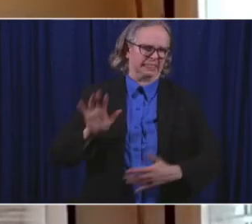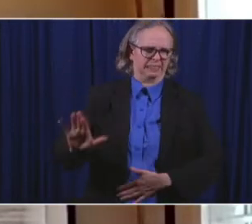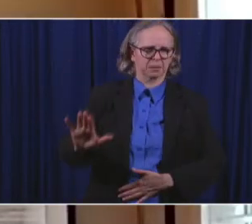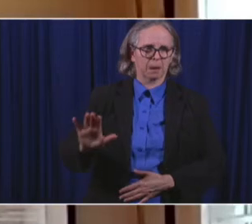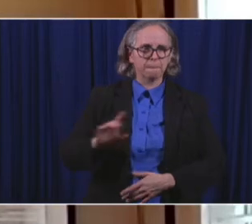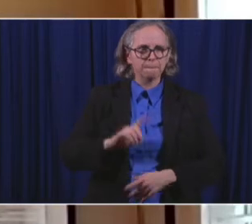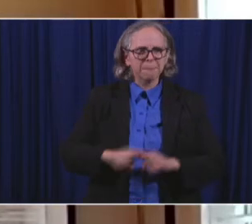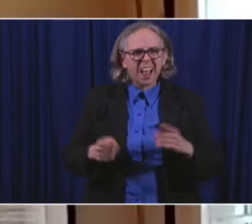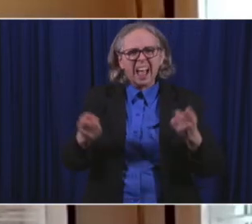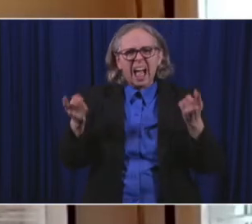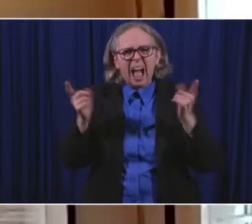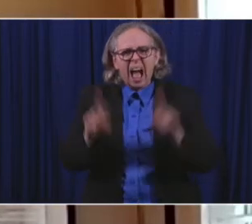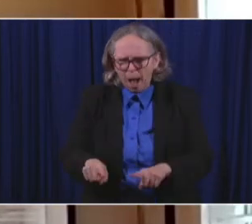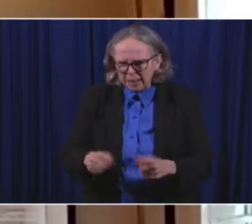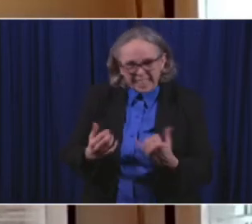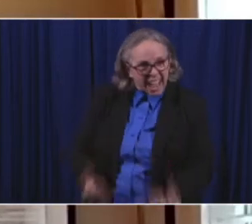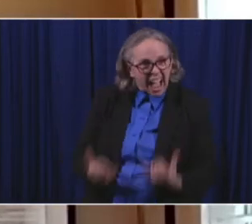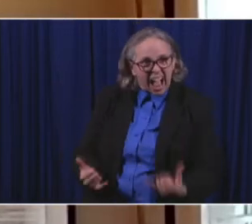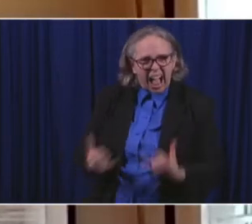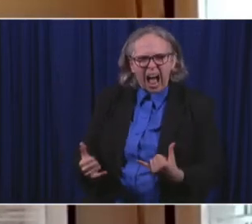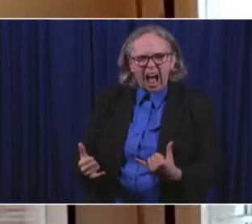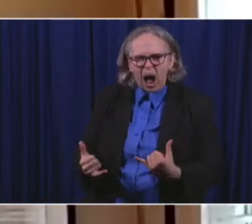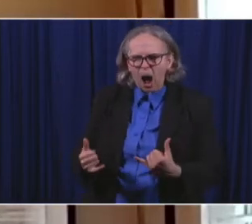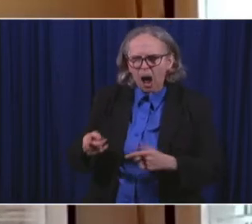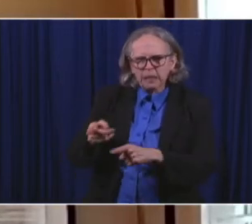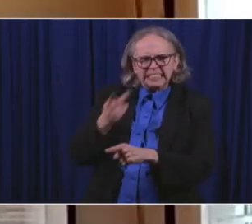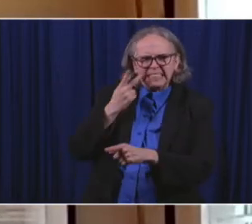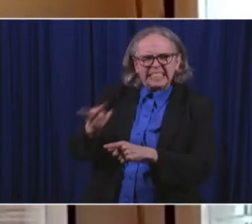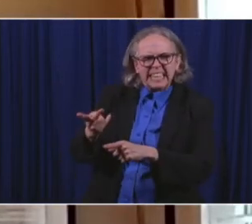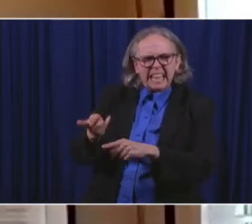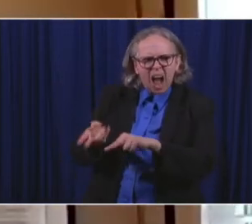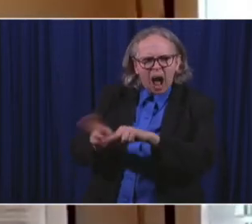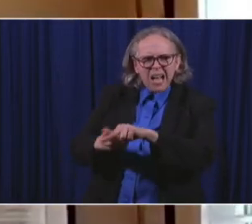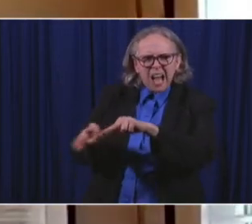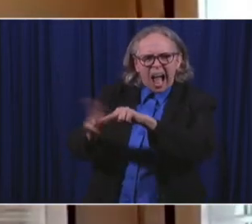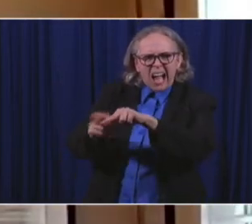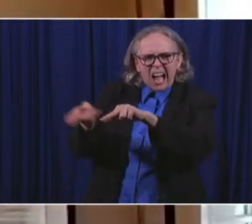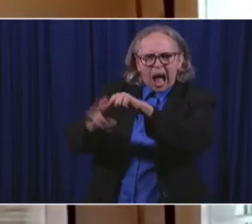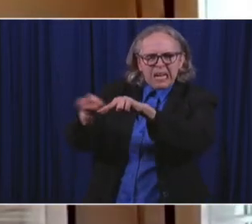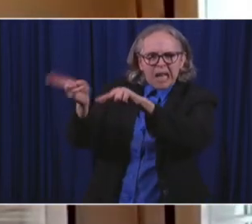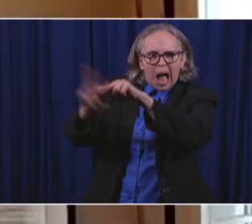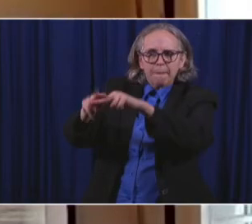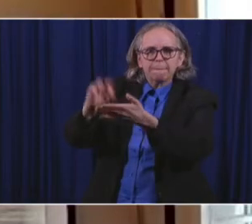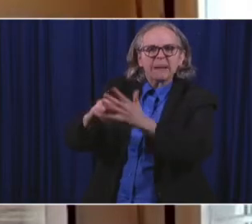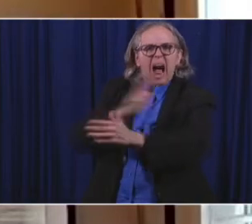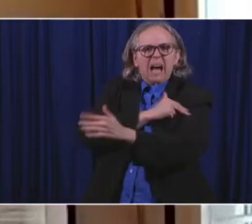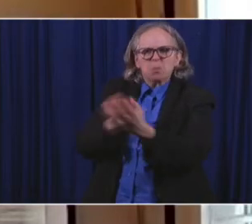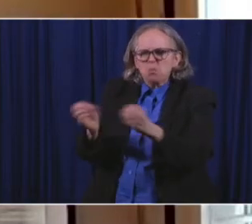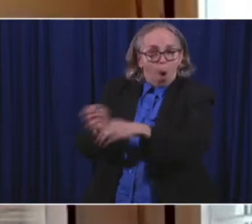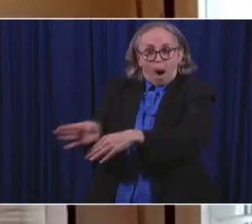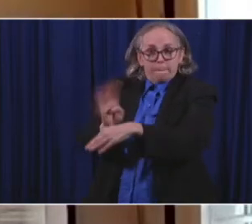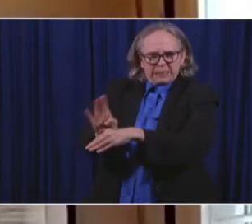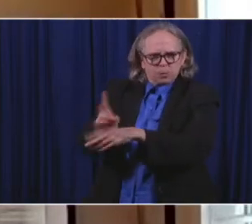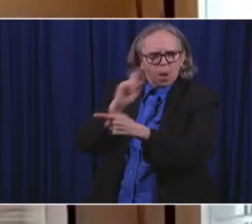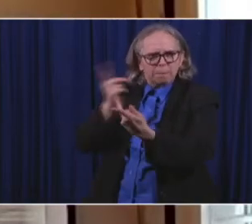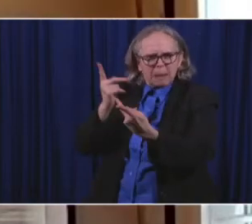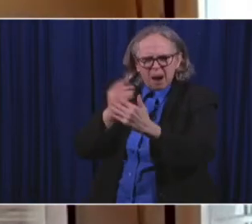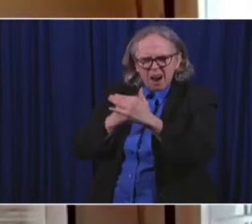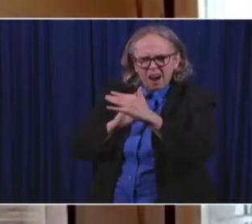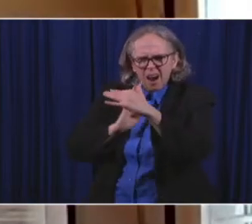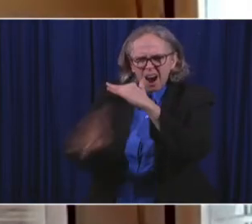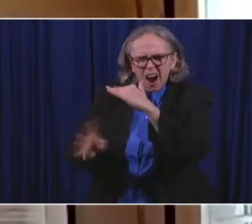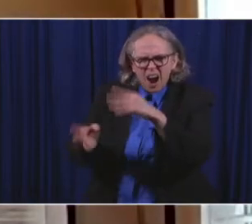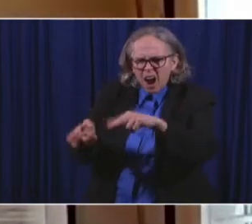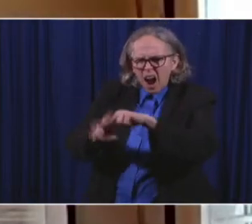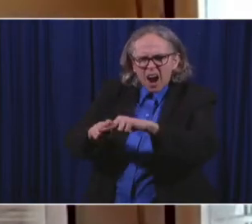it occurs of just how busy things are. And I think part of what you're hearing is that while those busy periods happen